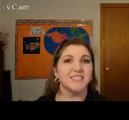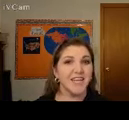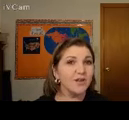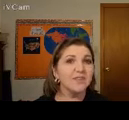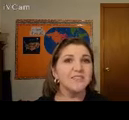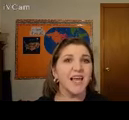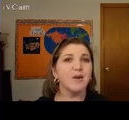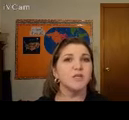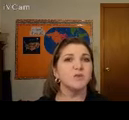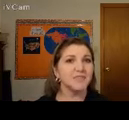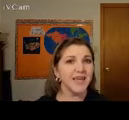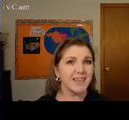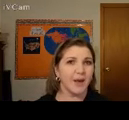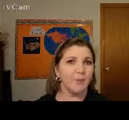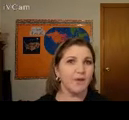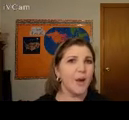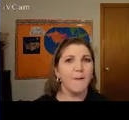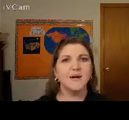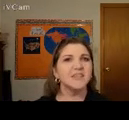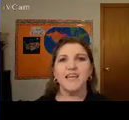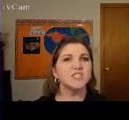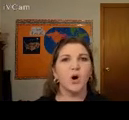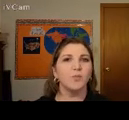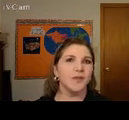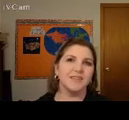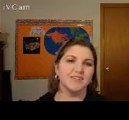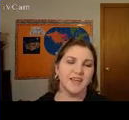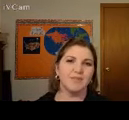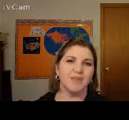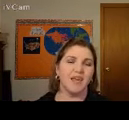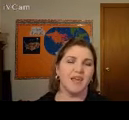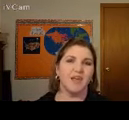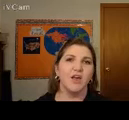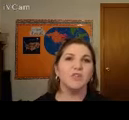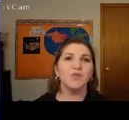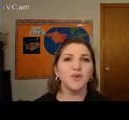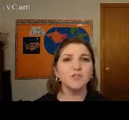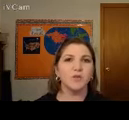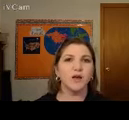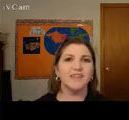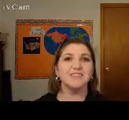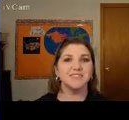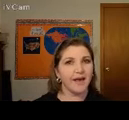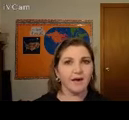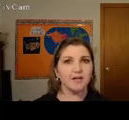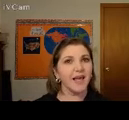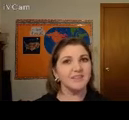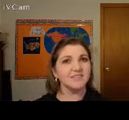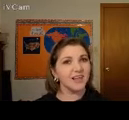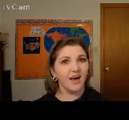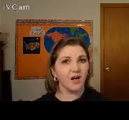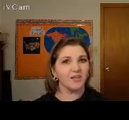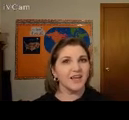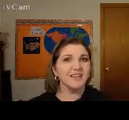that sound the same when you say them, but they don't mean the same thing. The first one is sell